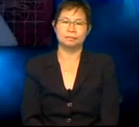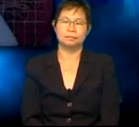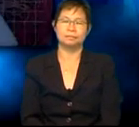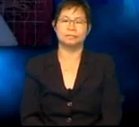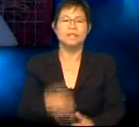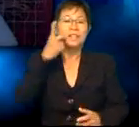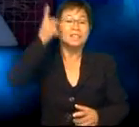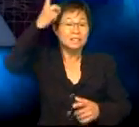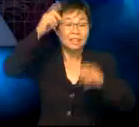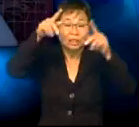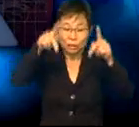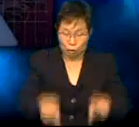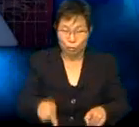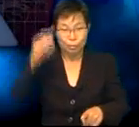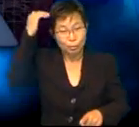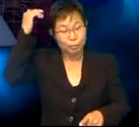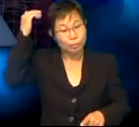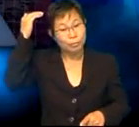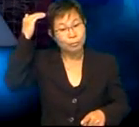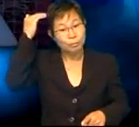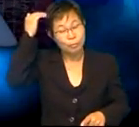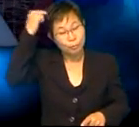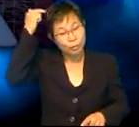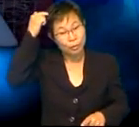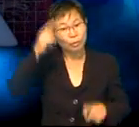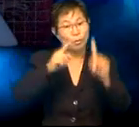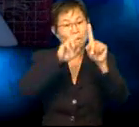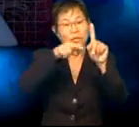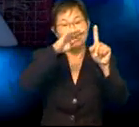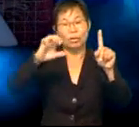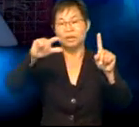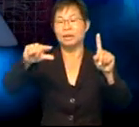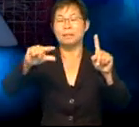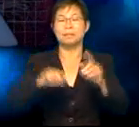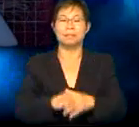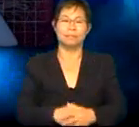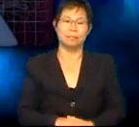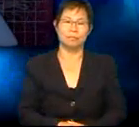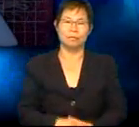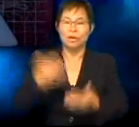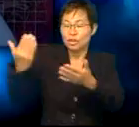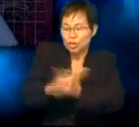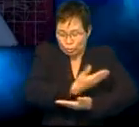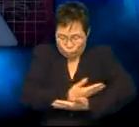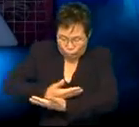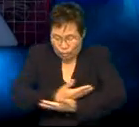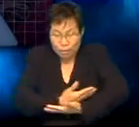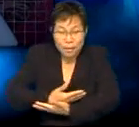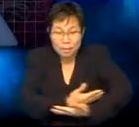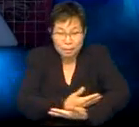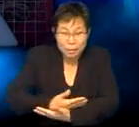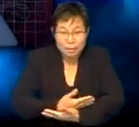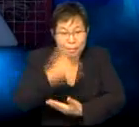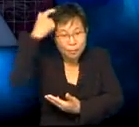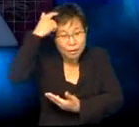An adult human brain weighs about 1,400 grams. A newborn baby's